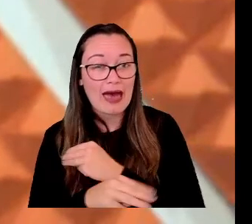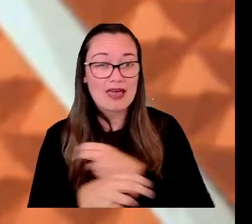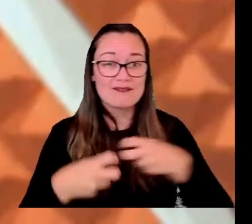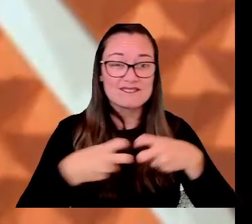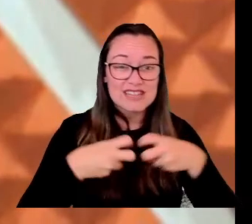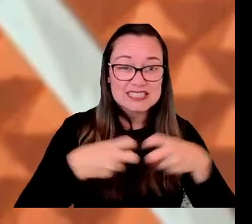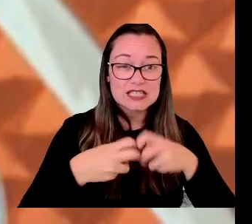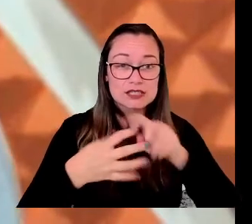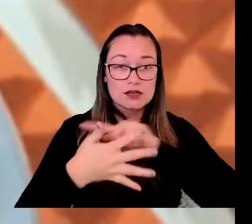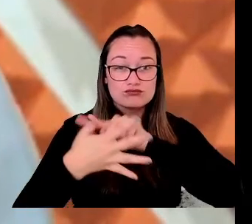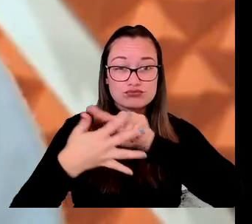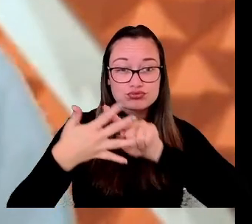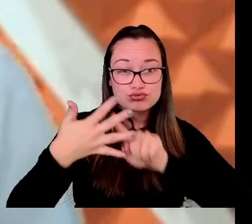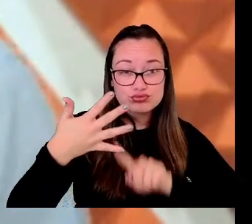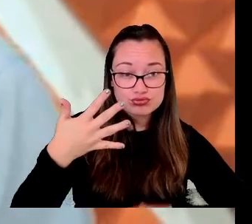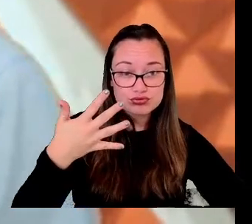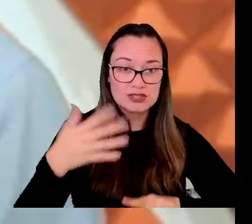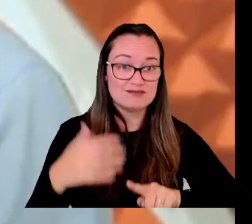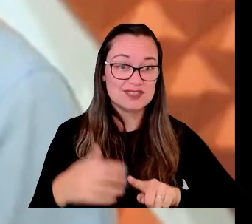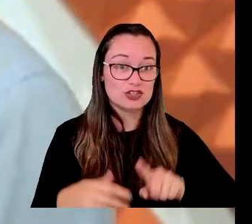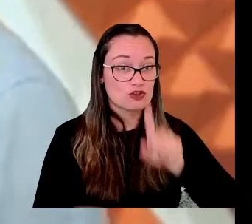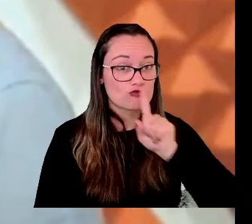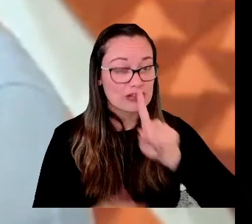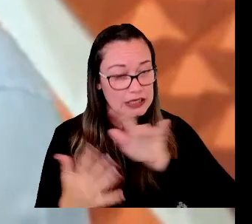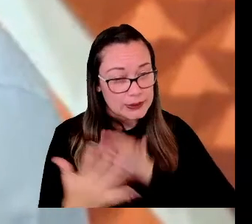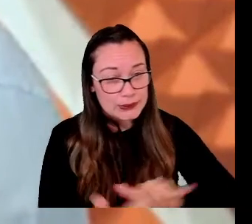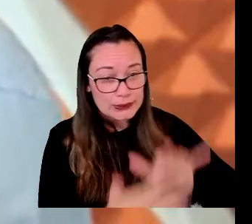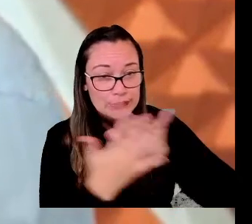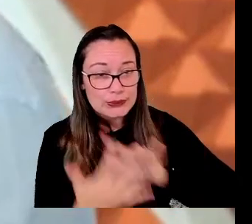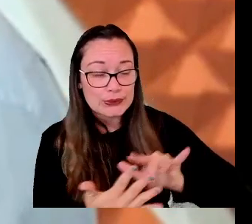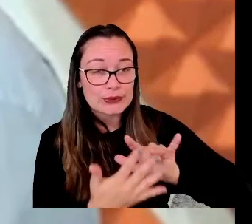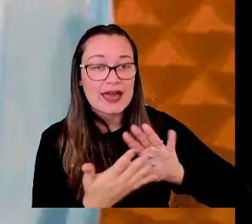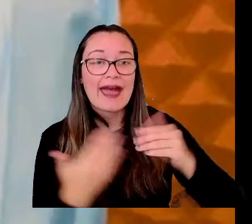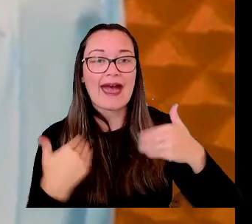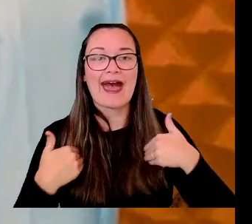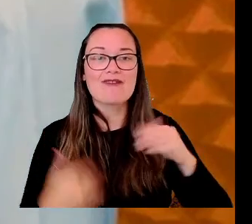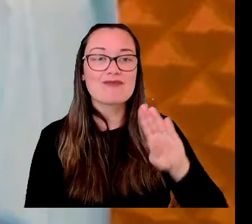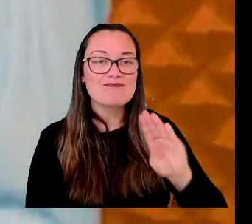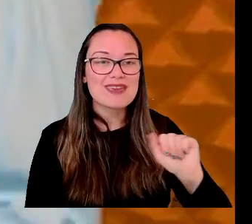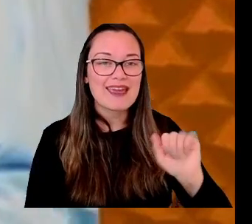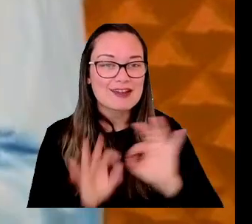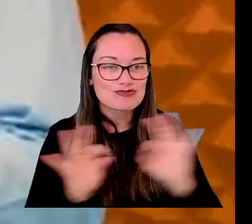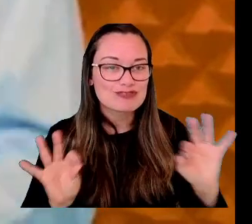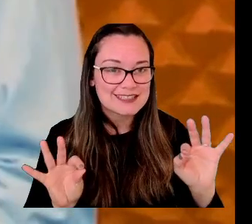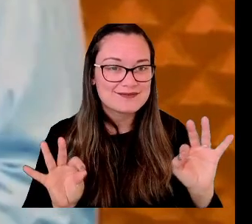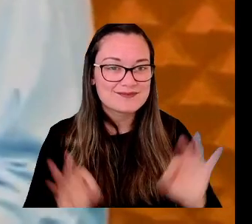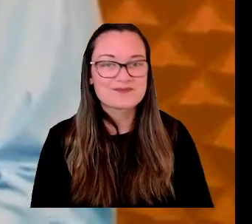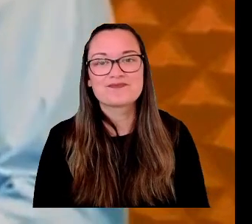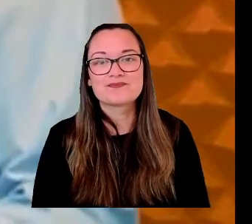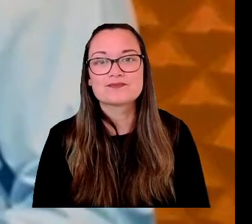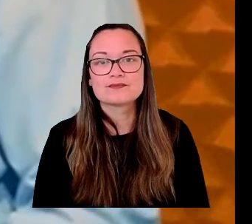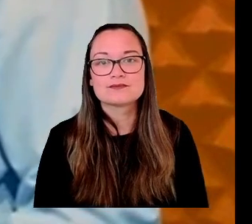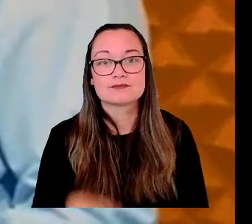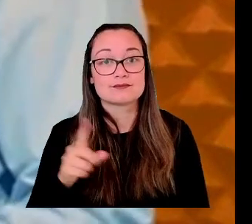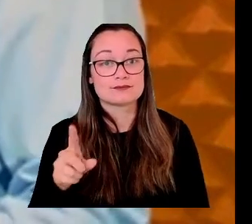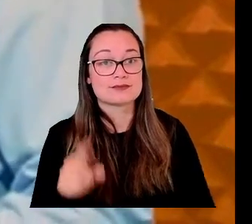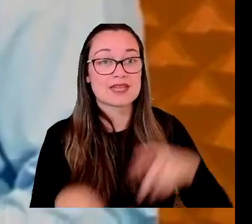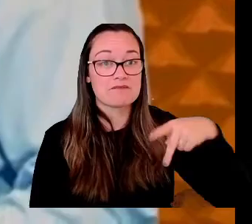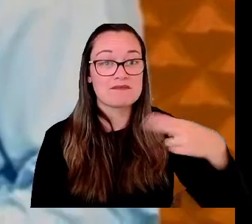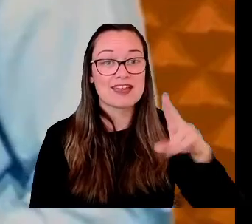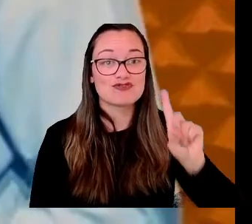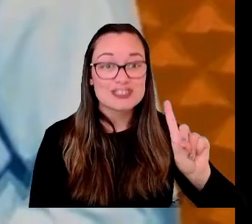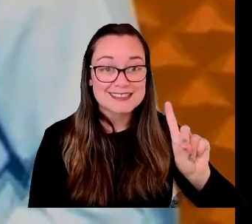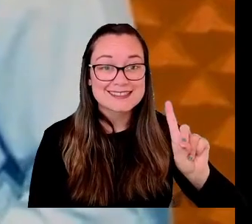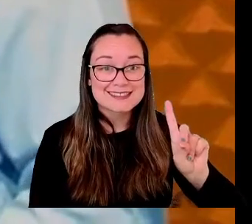that. So a bachelor's degree means you could be an engineer in that fashion. A doctorate degree means you could